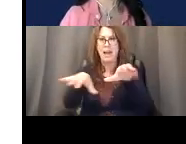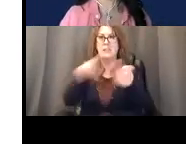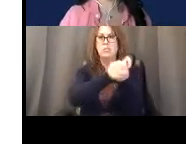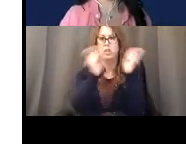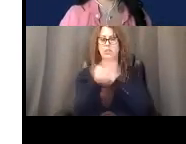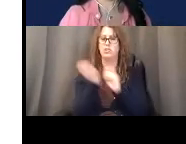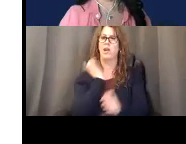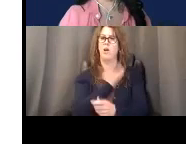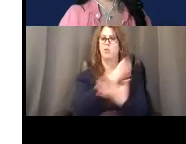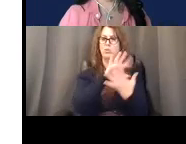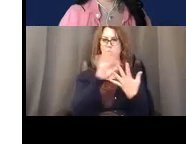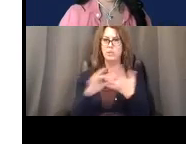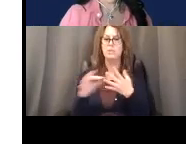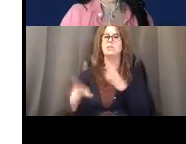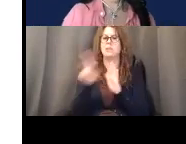practices.